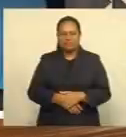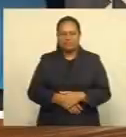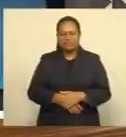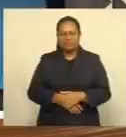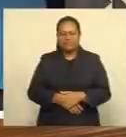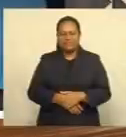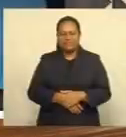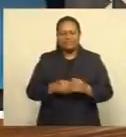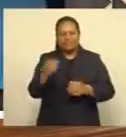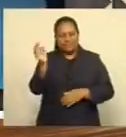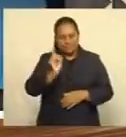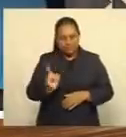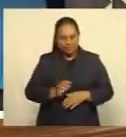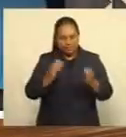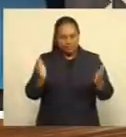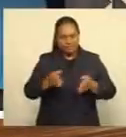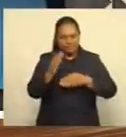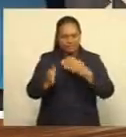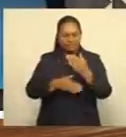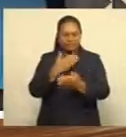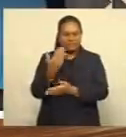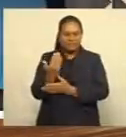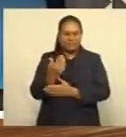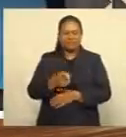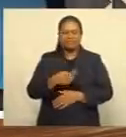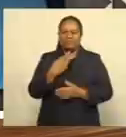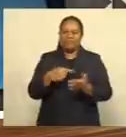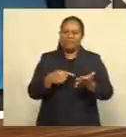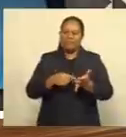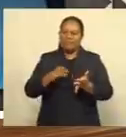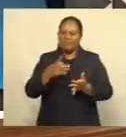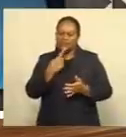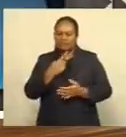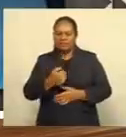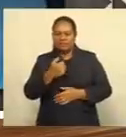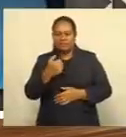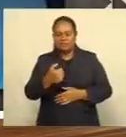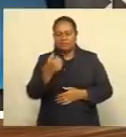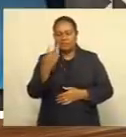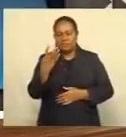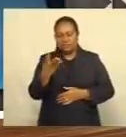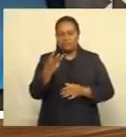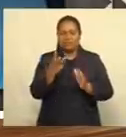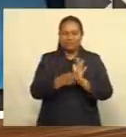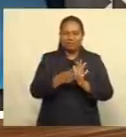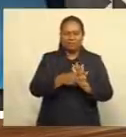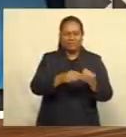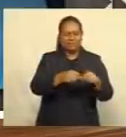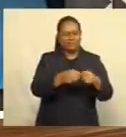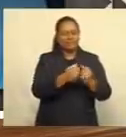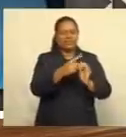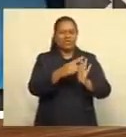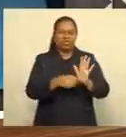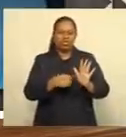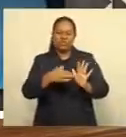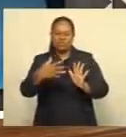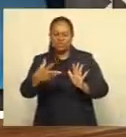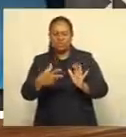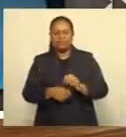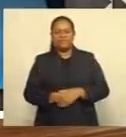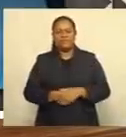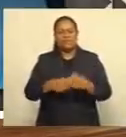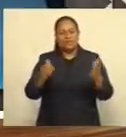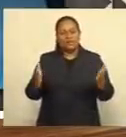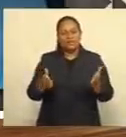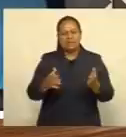In today's play of the day, Tomasi Nainduki's try in the 61st minute, compliments of a break by Joshua Yavala that gave